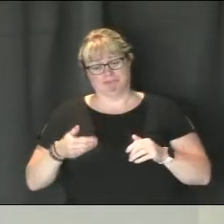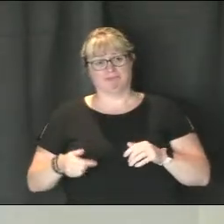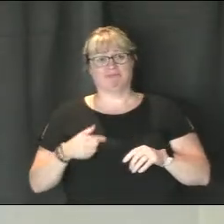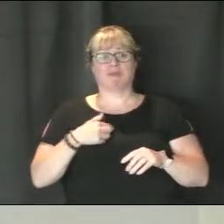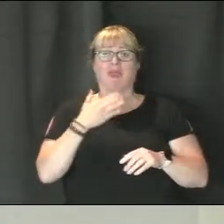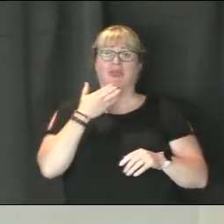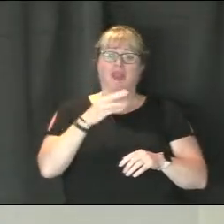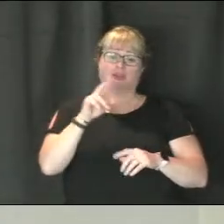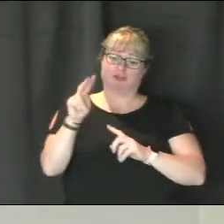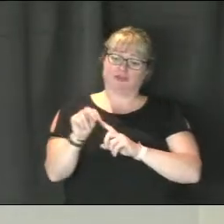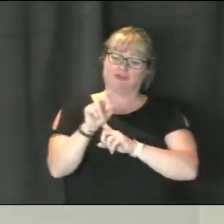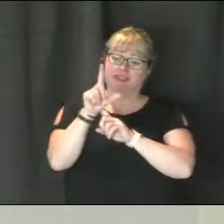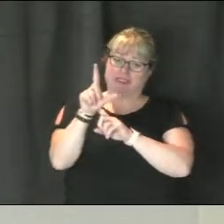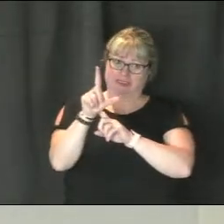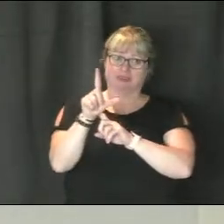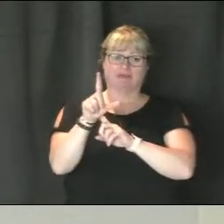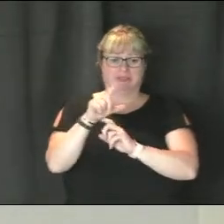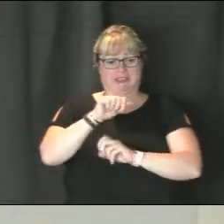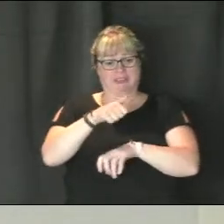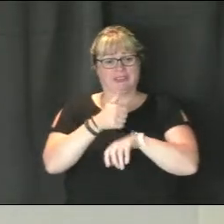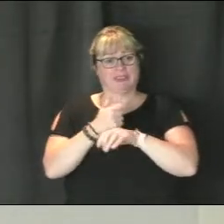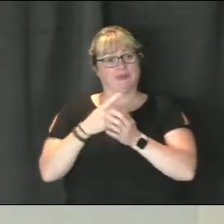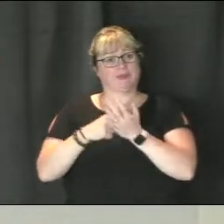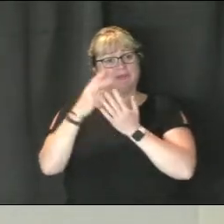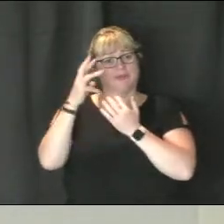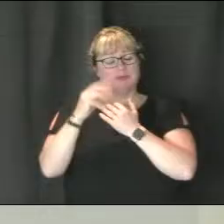thank our province for introducing this programme.